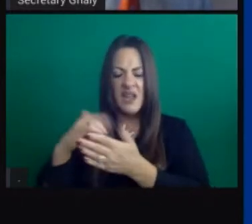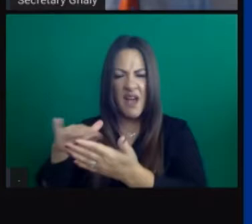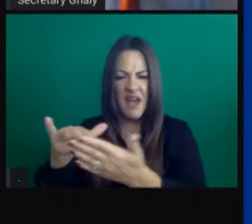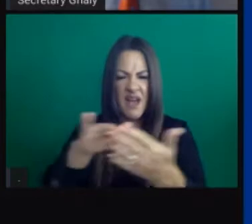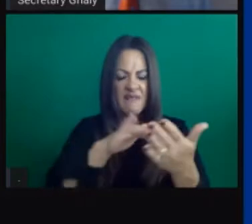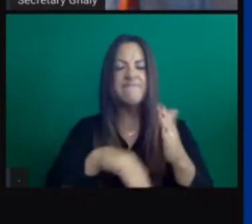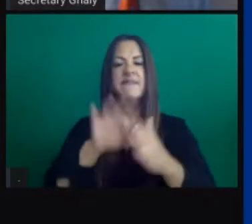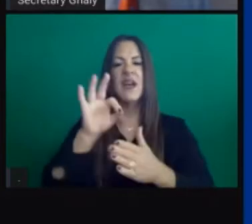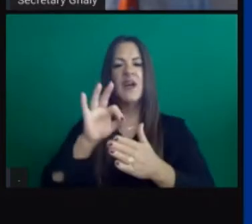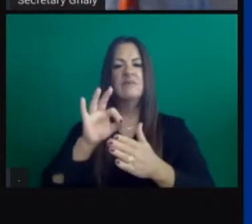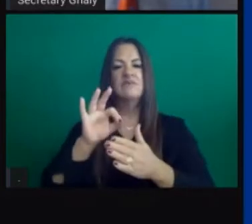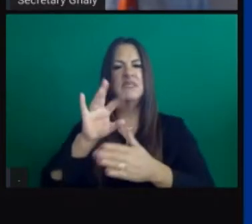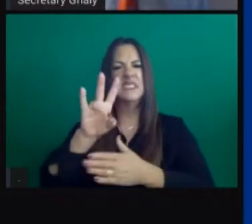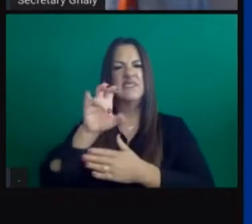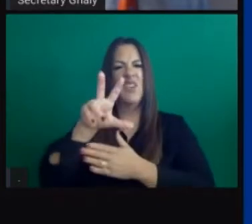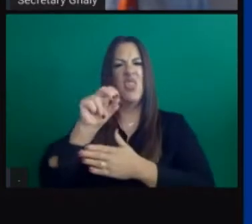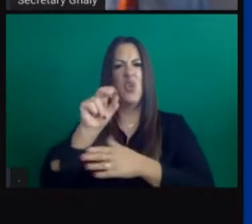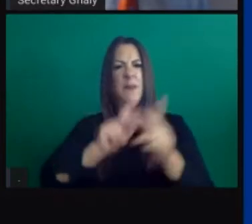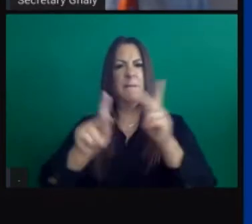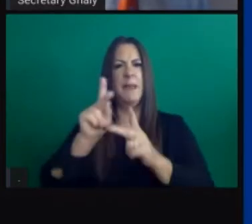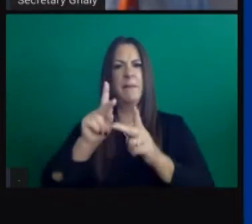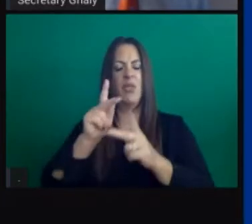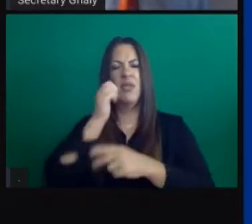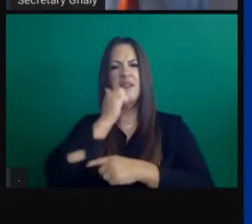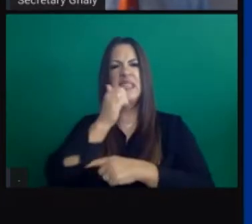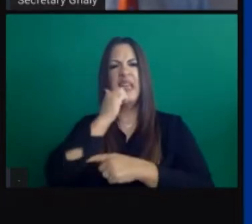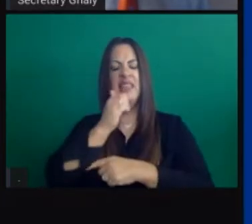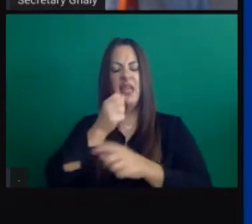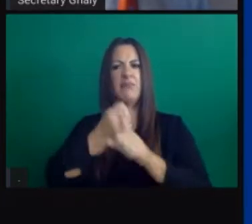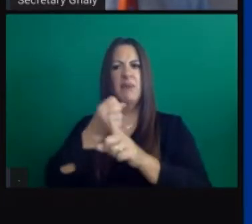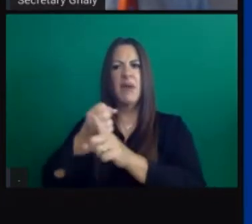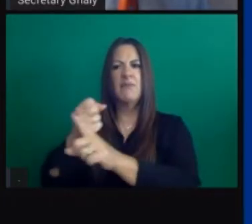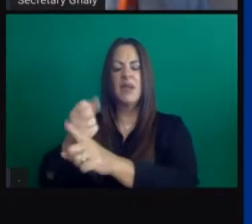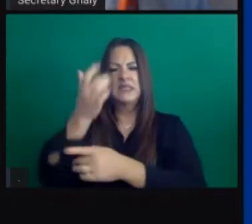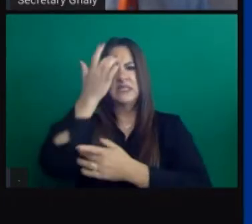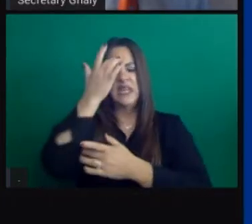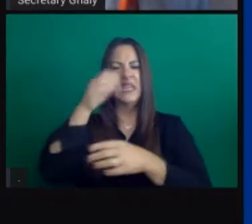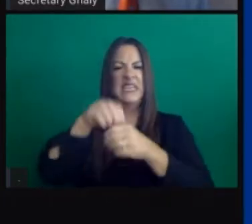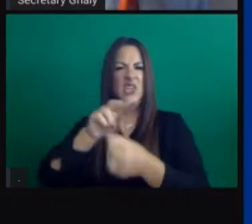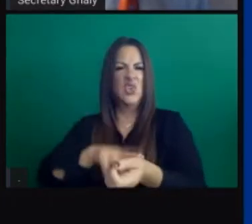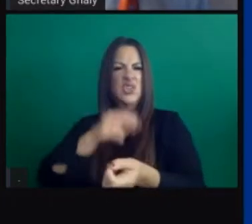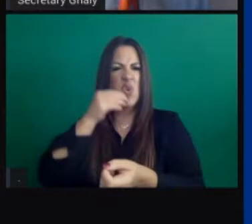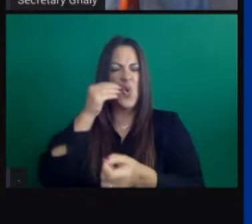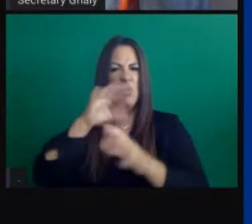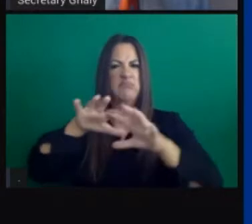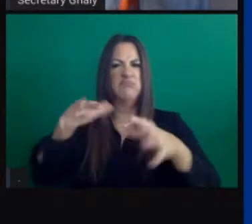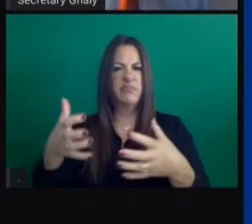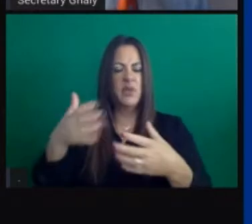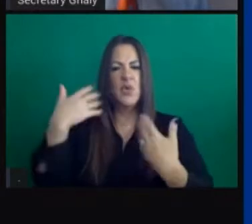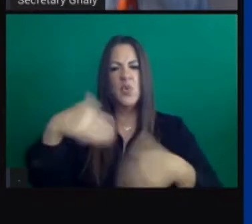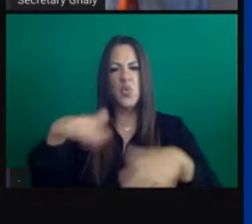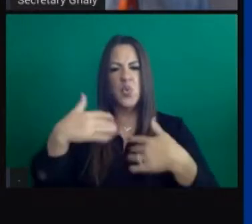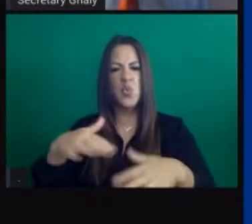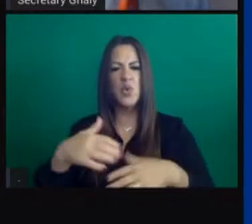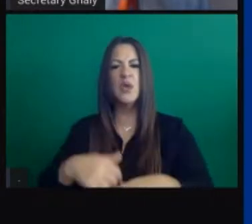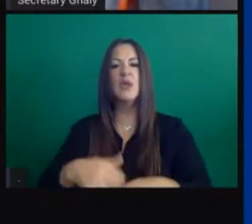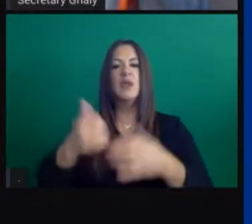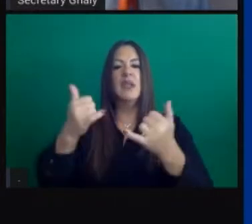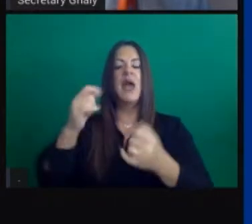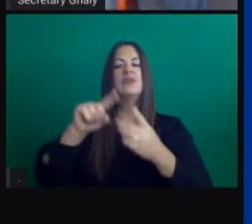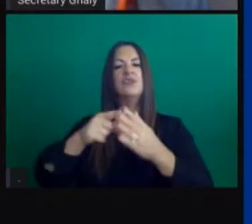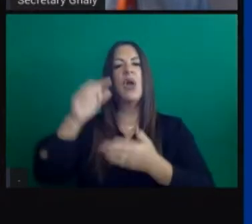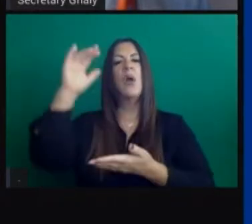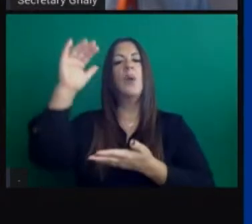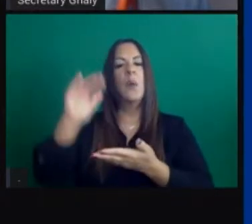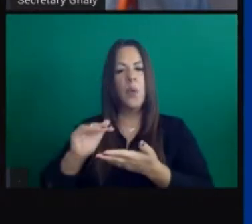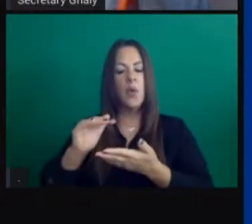our pre-surge low, but much lower than the 730 peak, which is good news. We continue